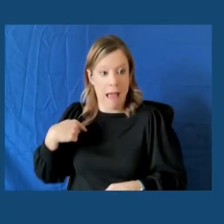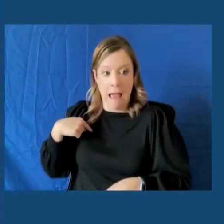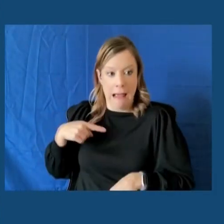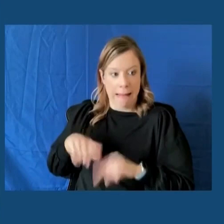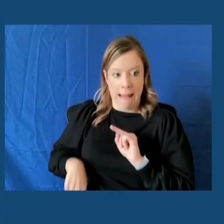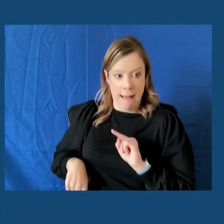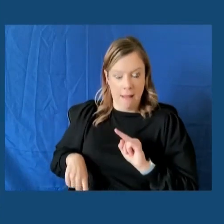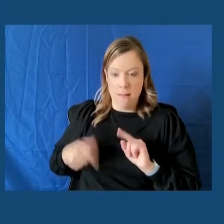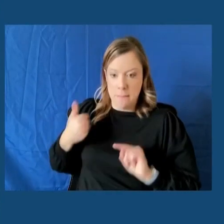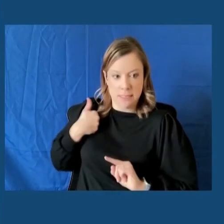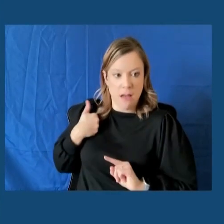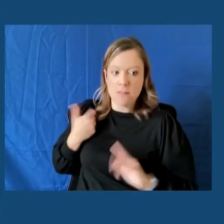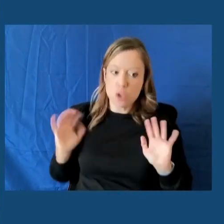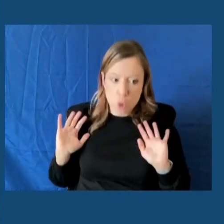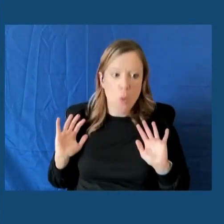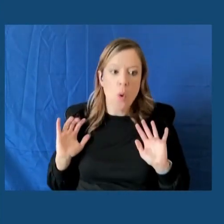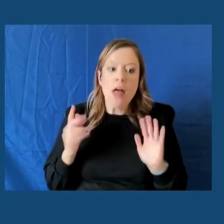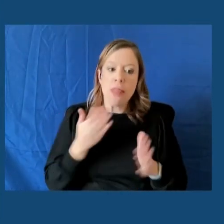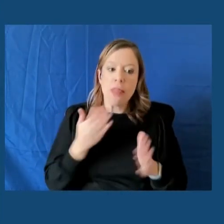citizens.